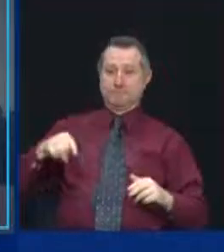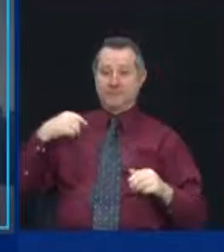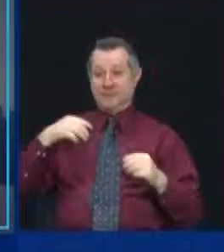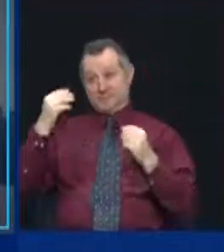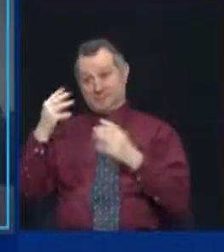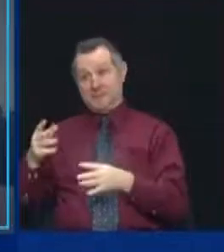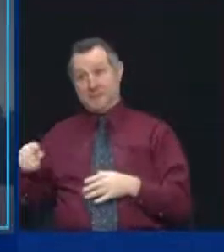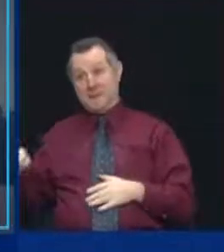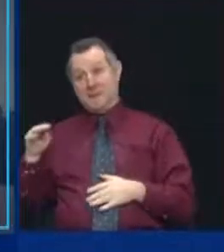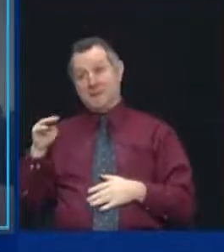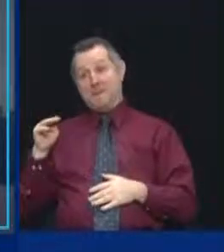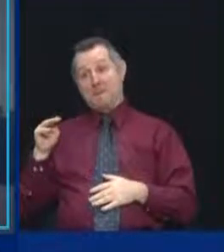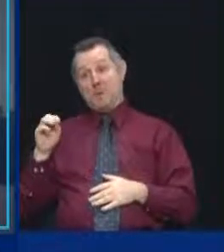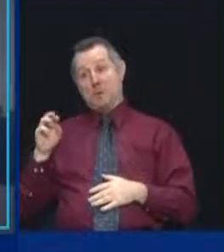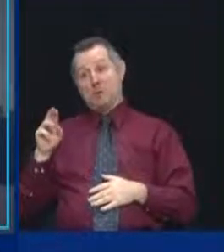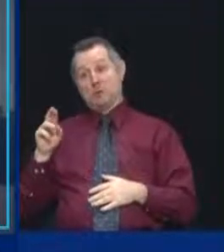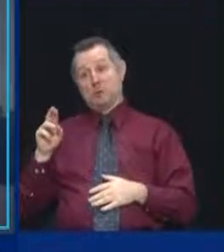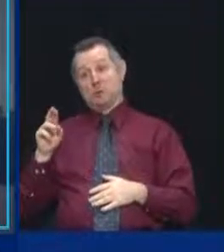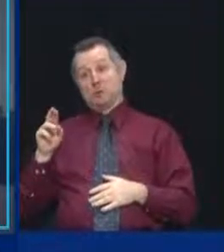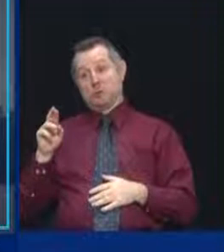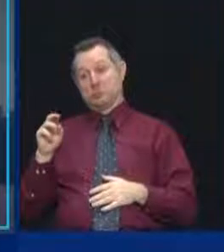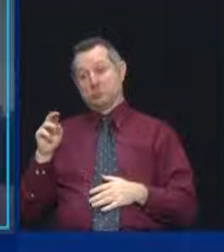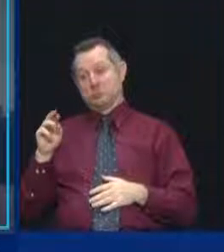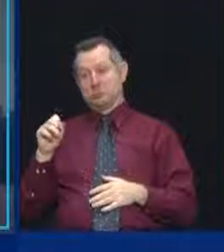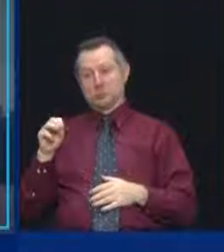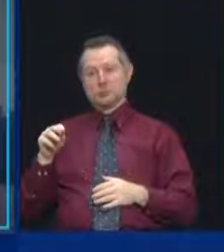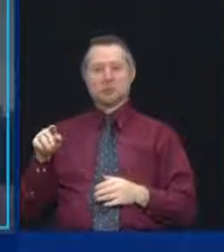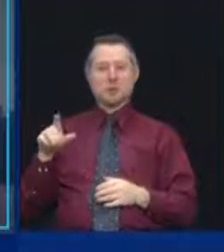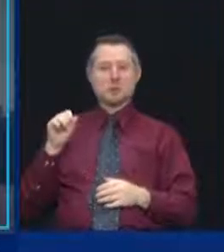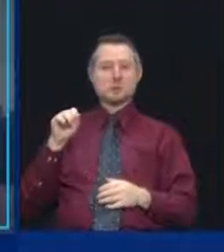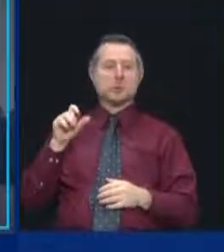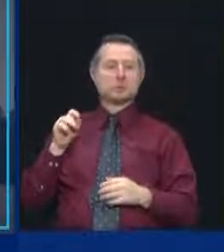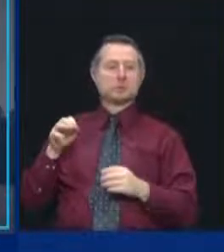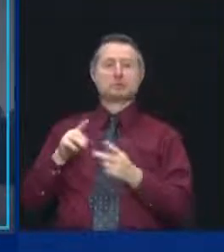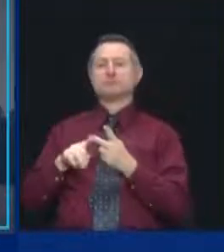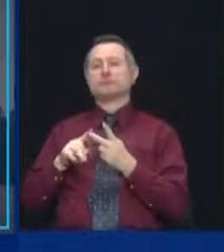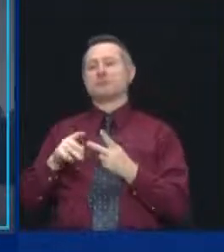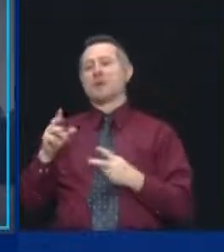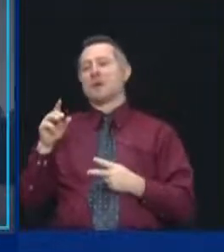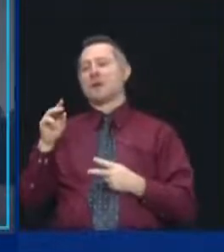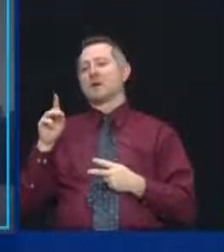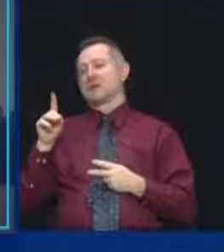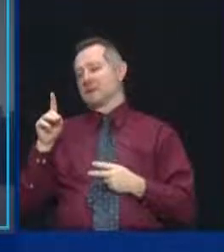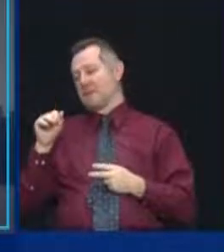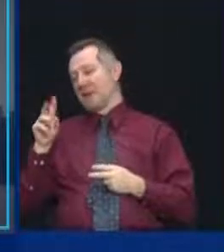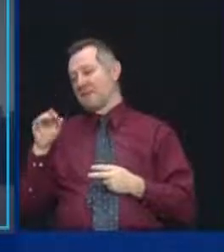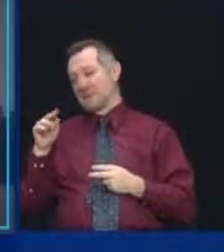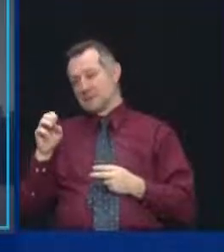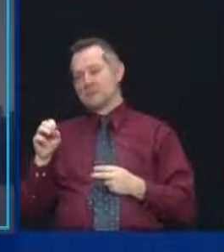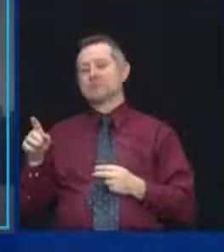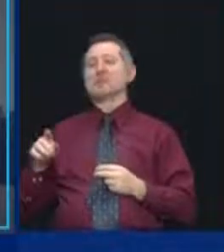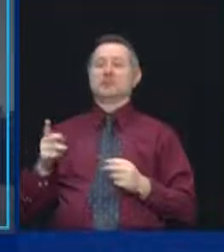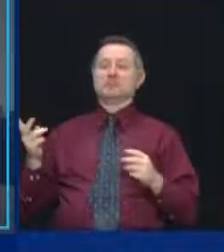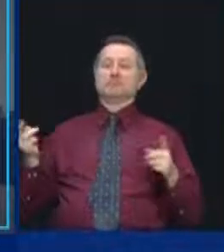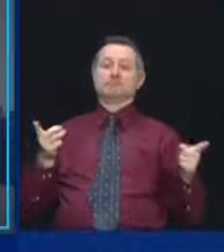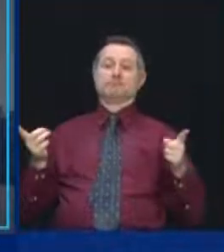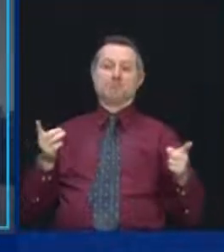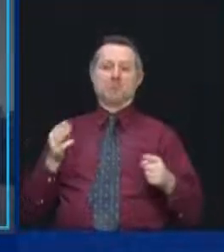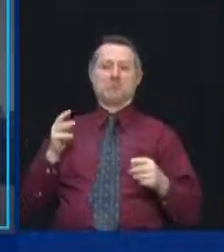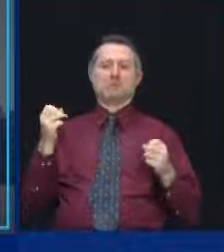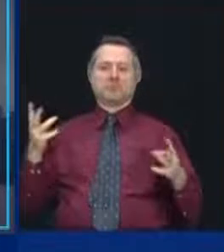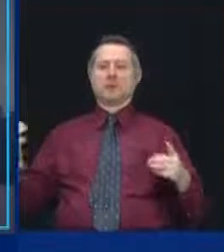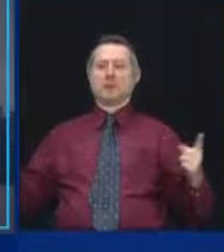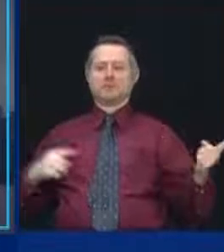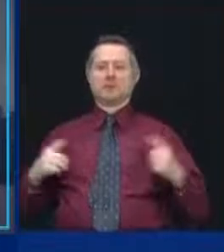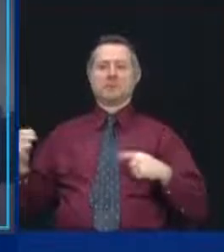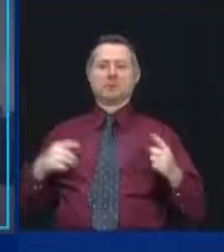Mr. Levine, they'll say we get people from New Jersey, we get people from Connecticut. We operate on a tri-state basis. Yes, we're